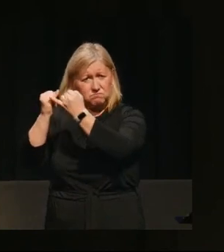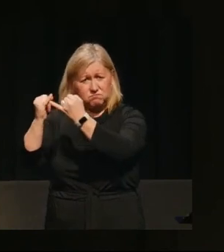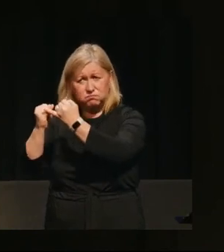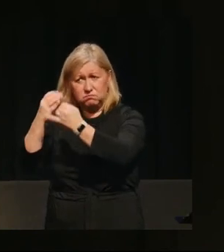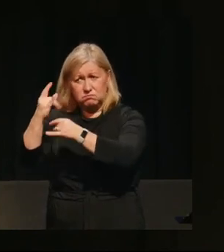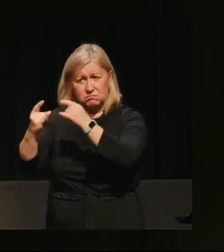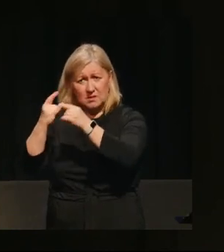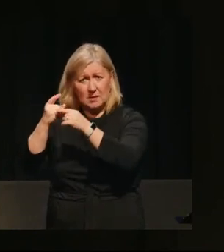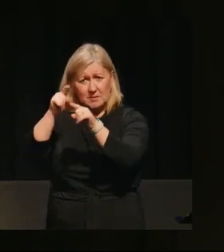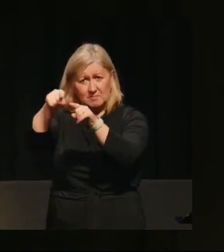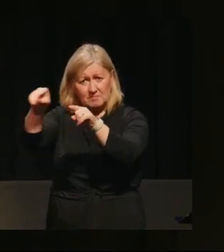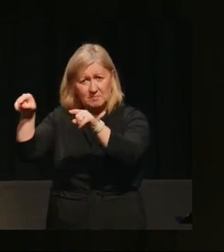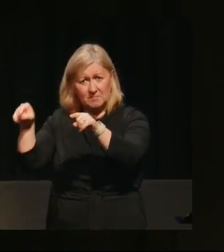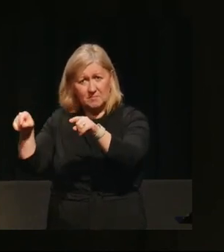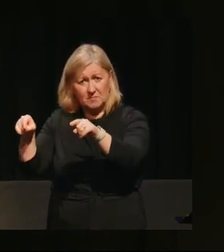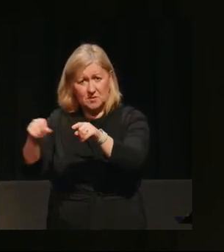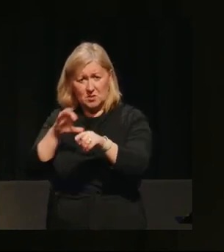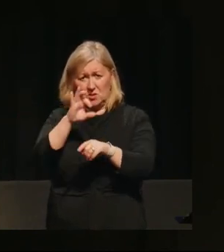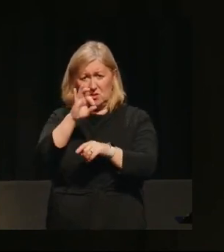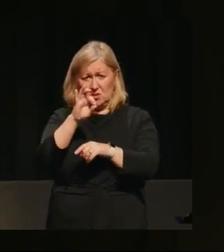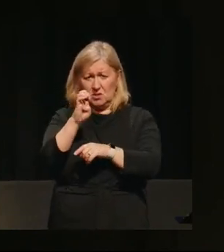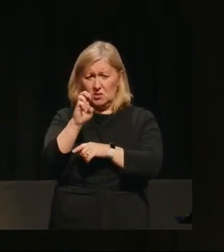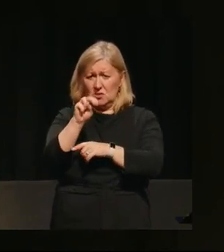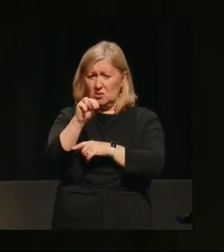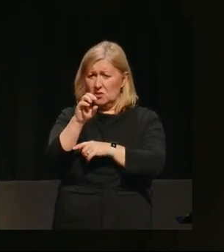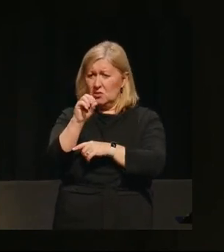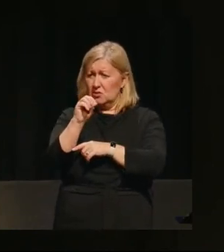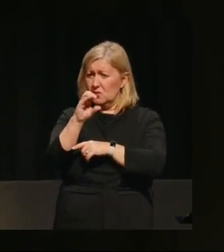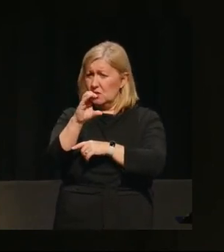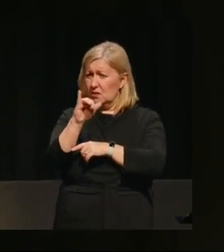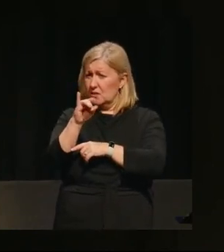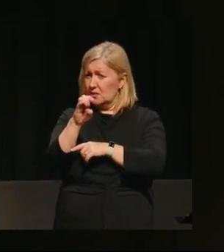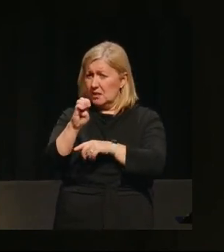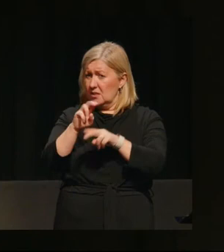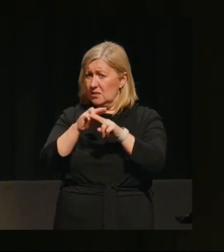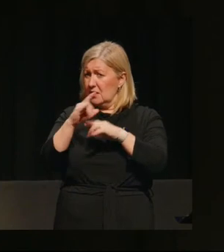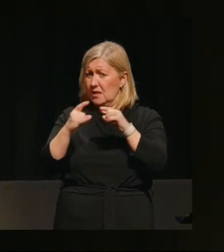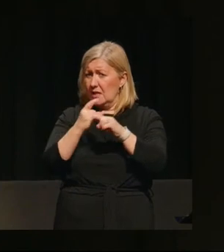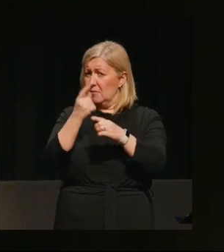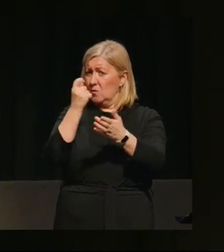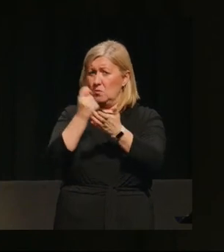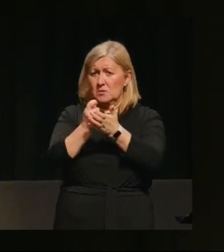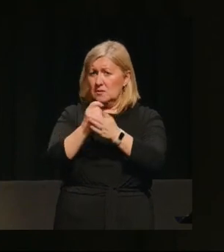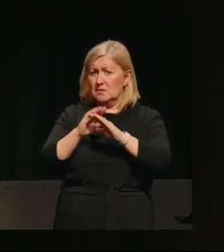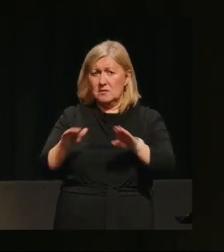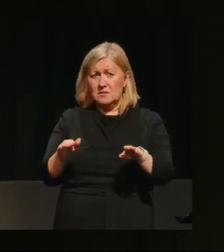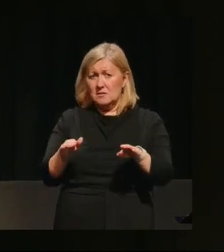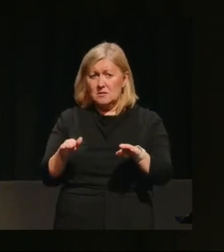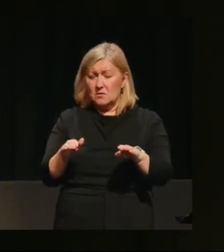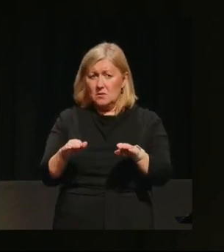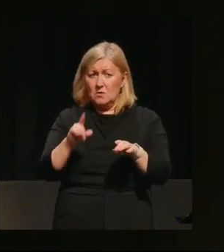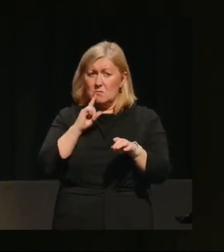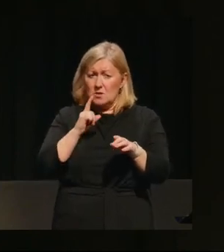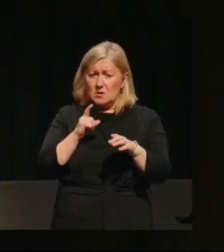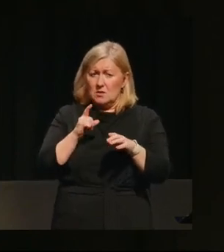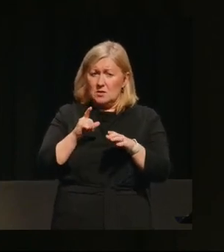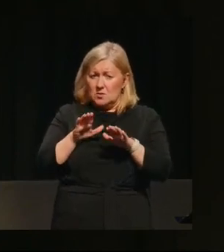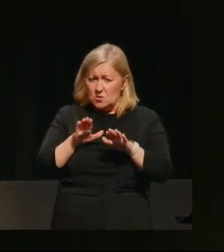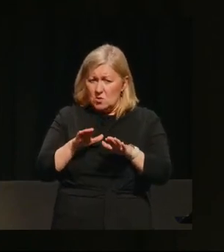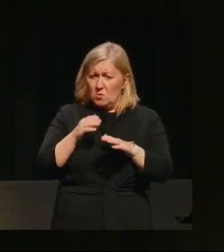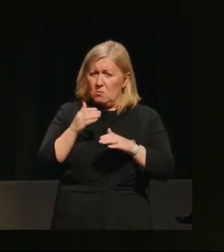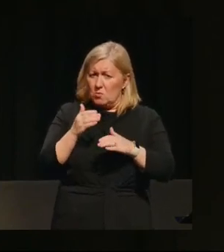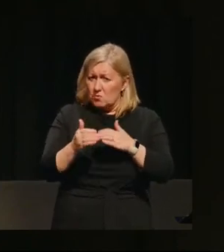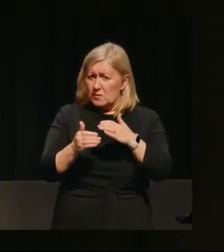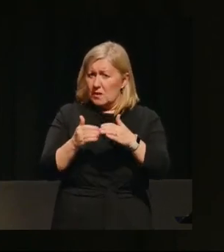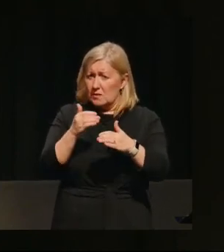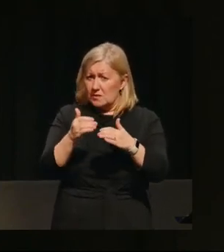Genocide is not a single event in time, but a gradual process that begins when discrimination, racism, and